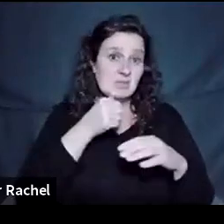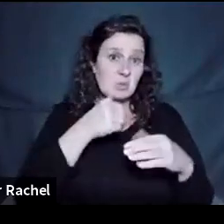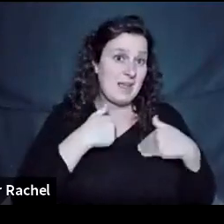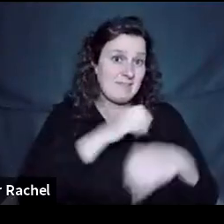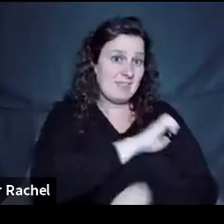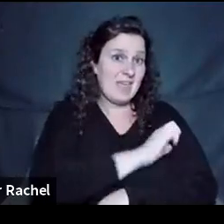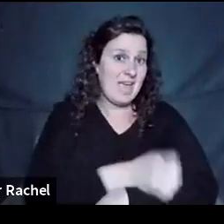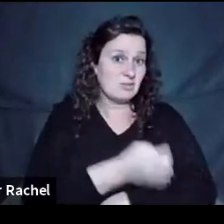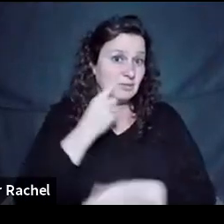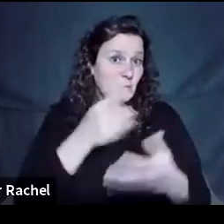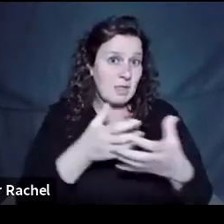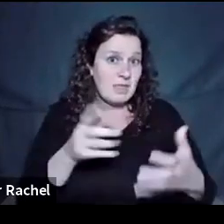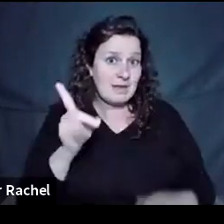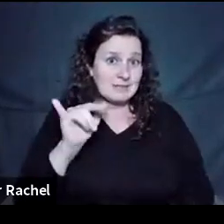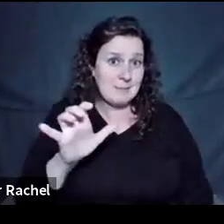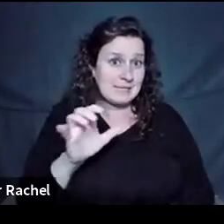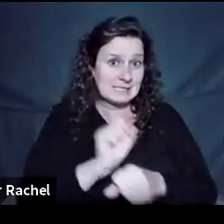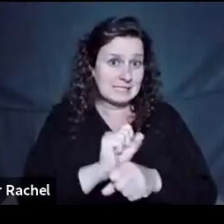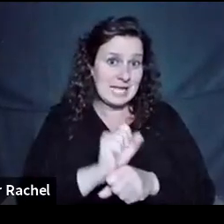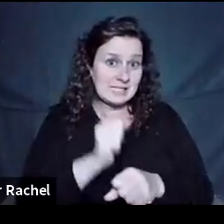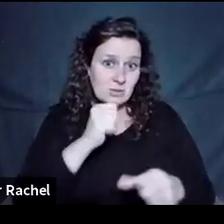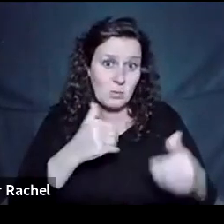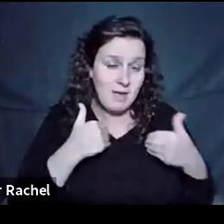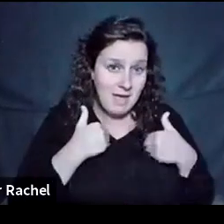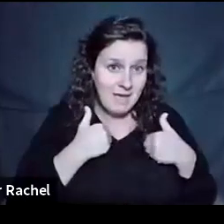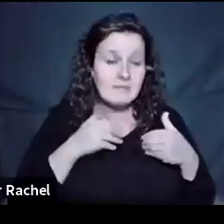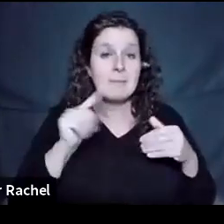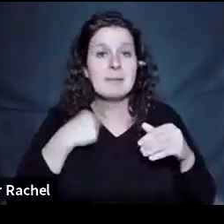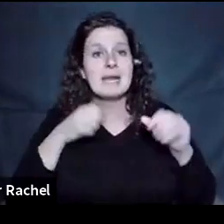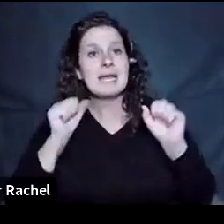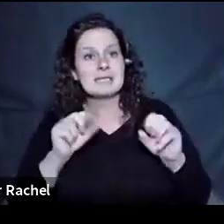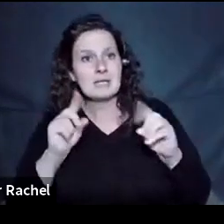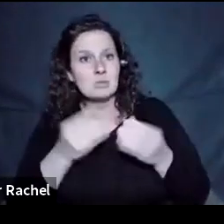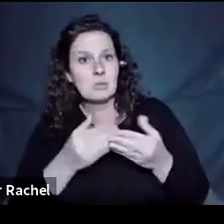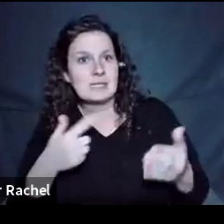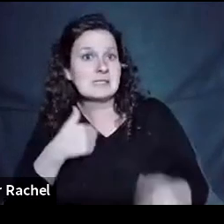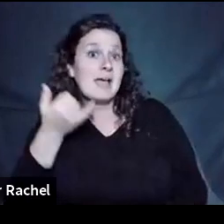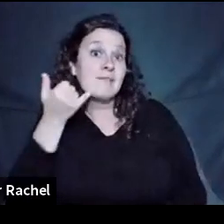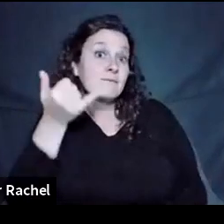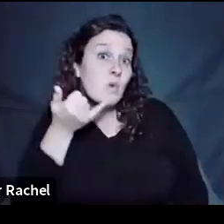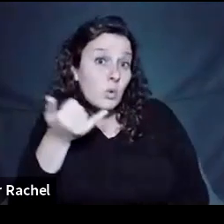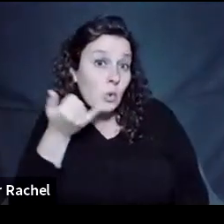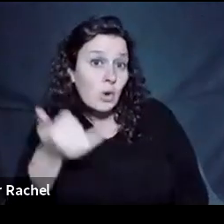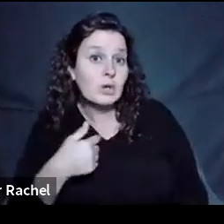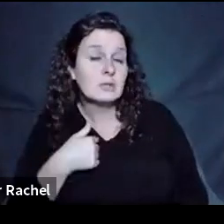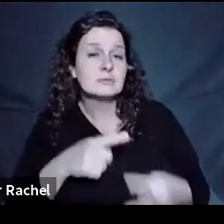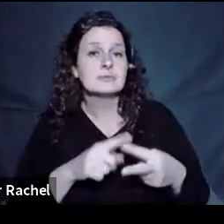do a lot of domestic tasks, but I can do things like making phone calls and